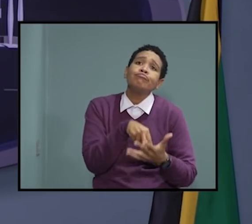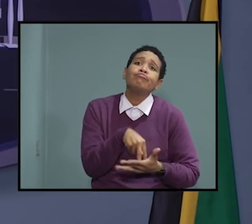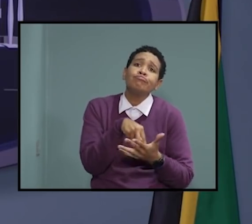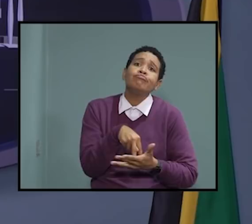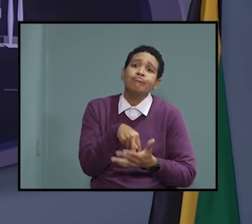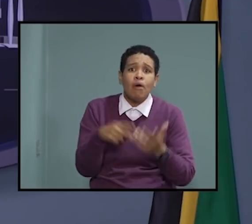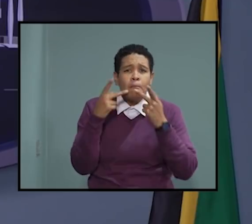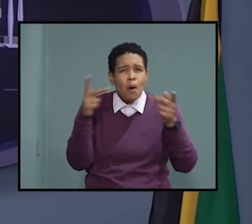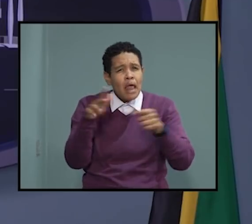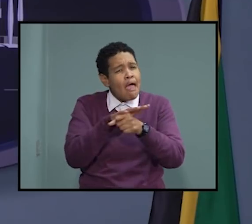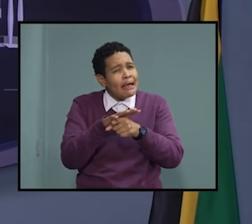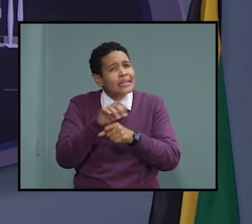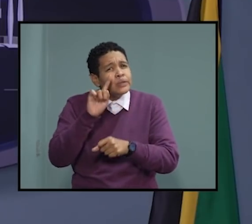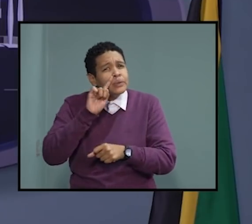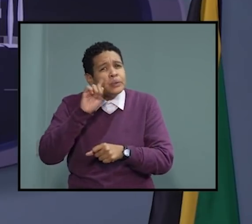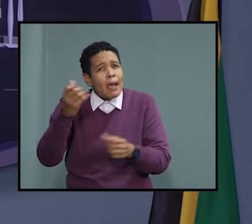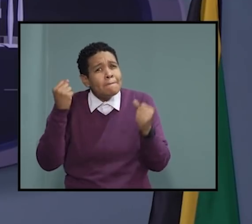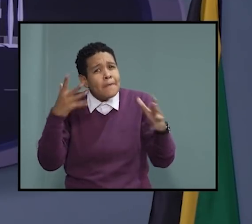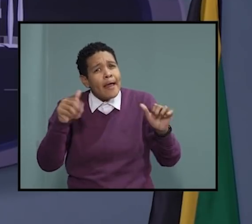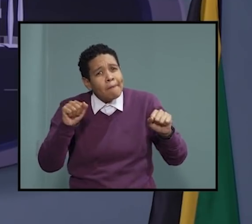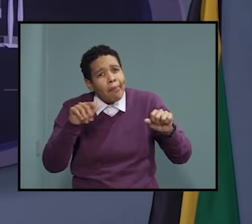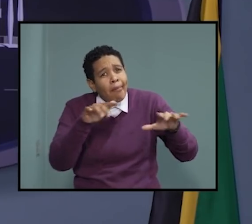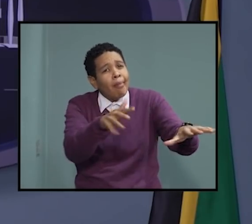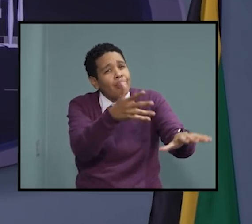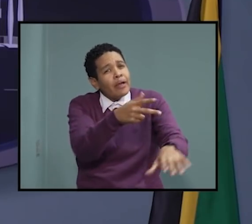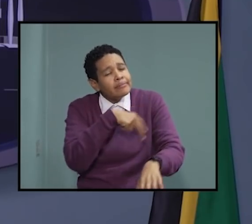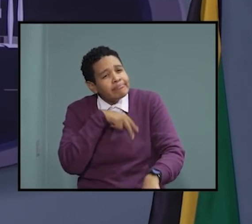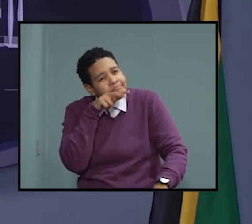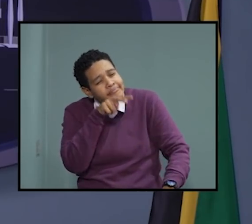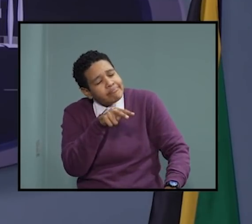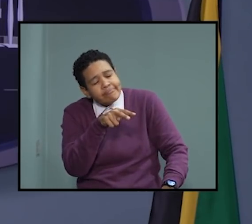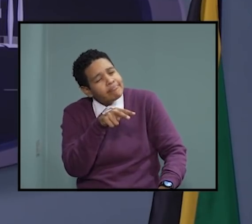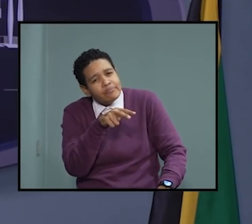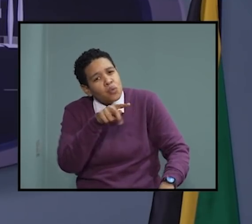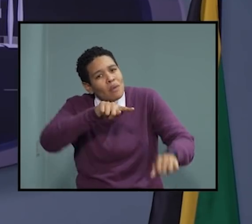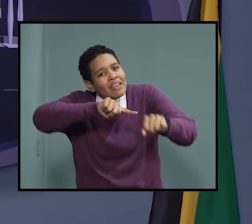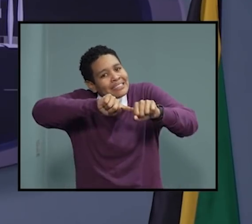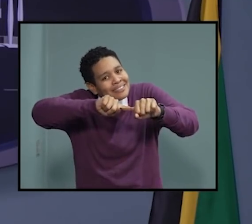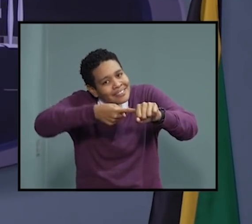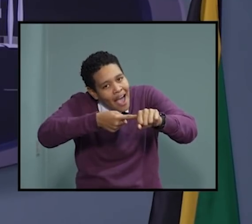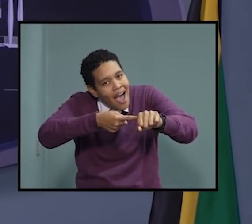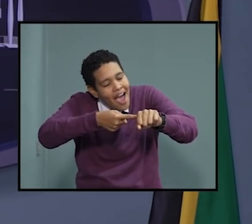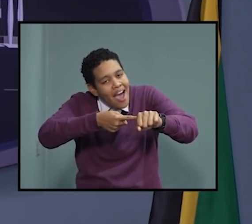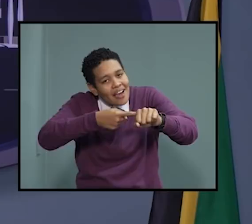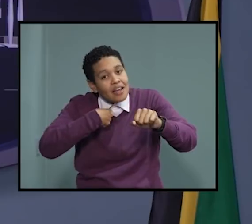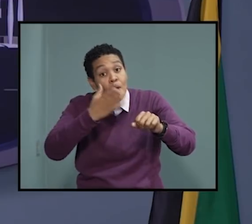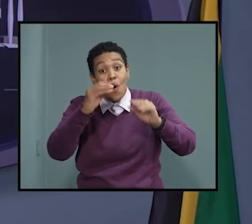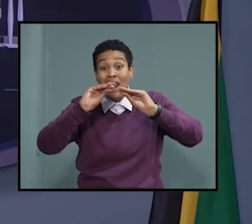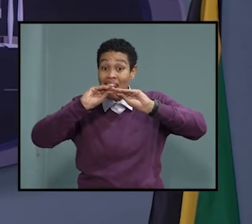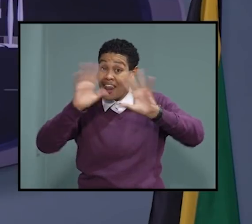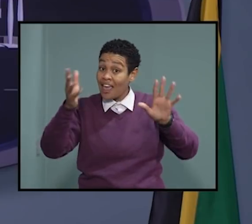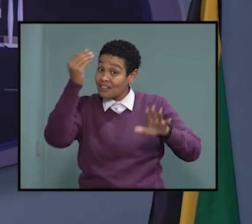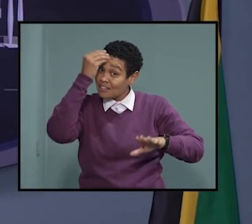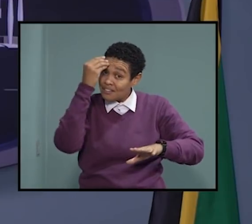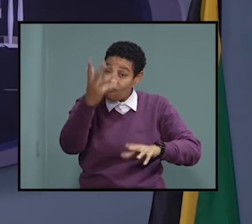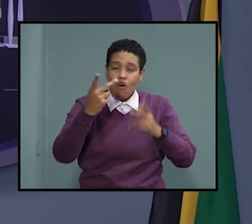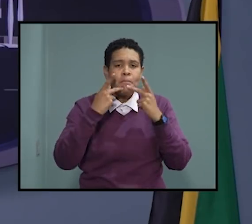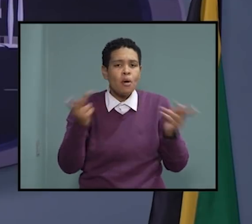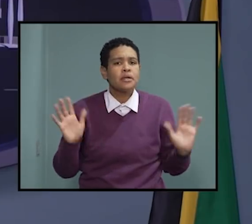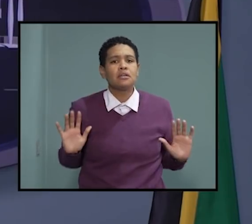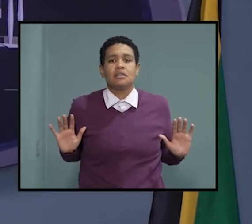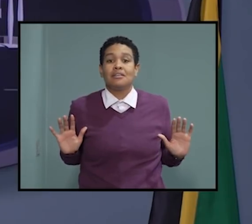So, there is a concentration there. So, we have to start. And I want to be clear on that to the public.